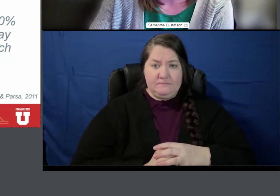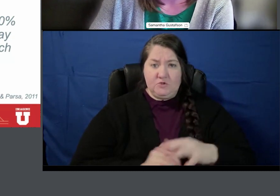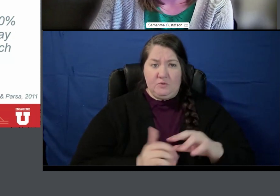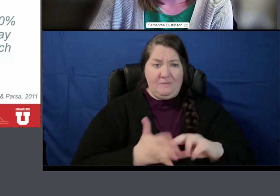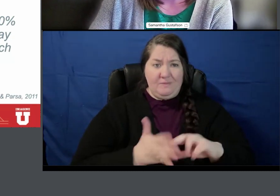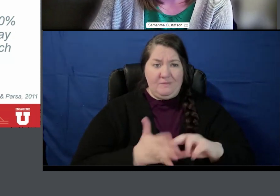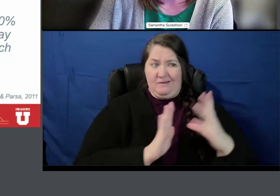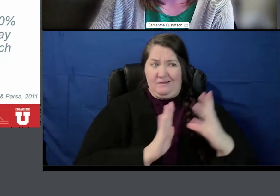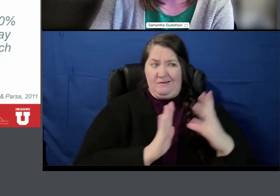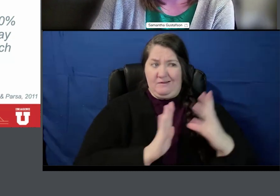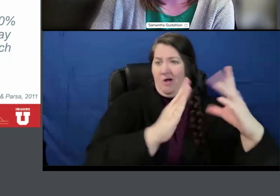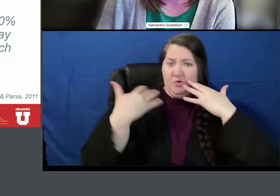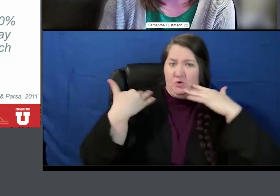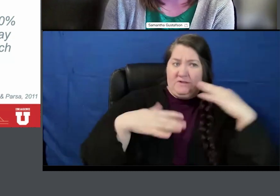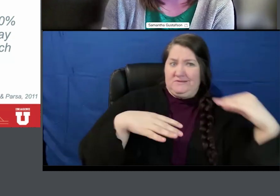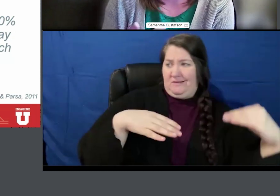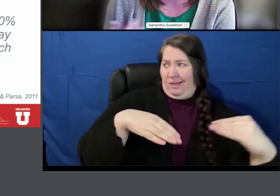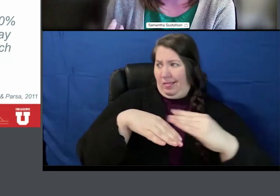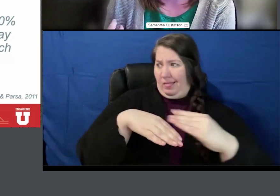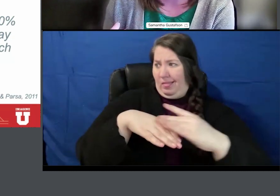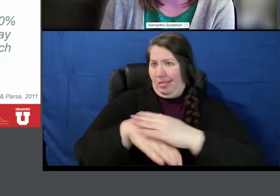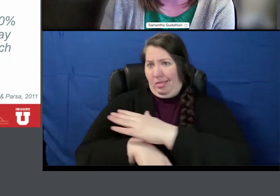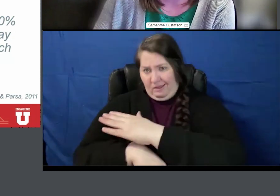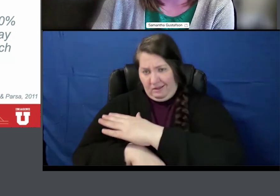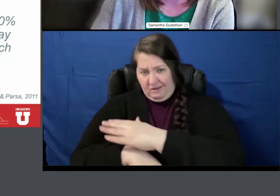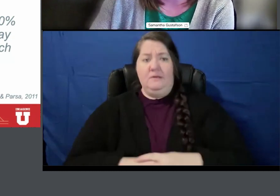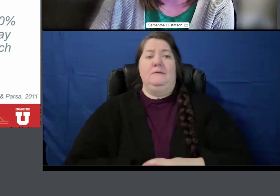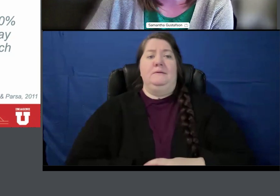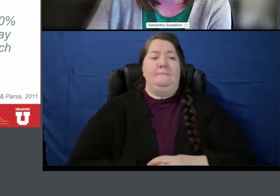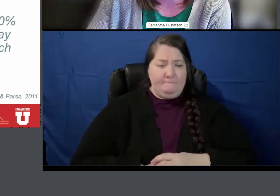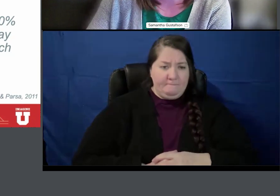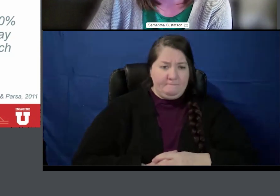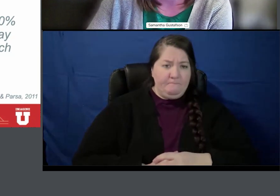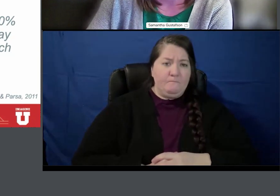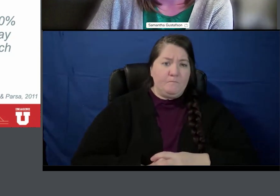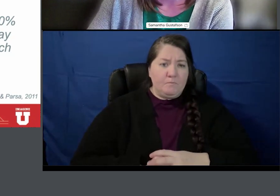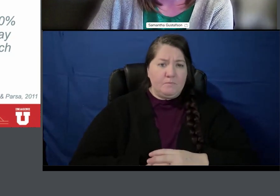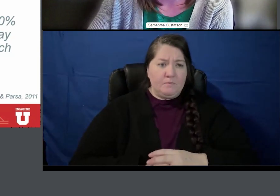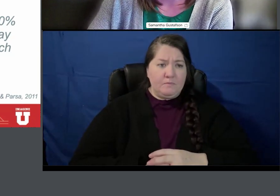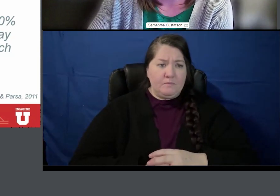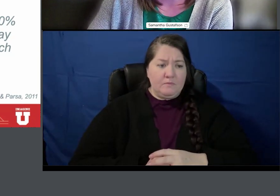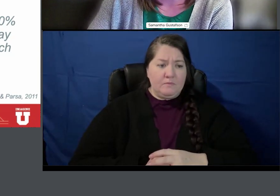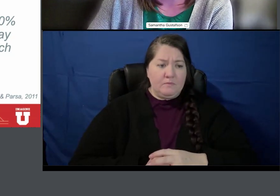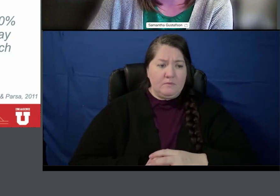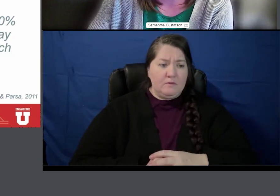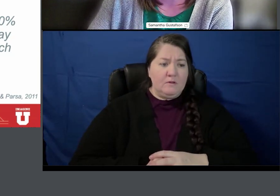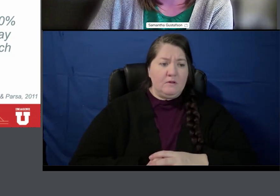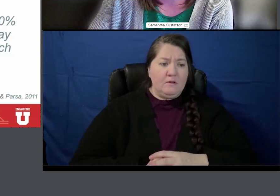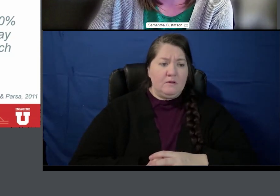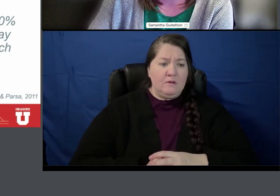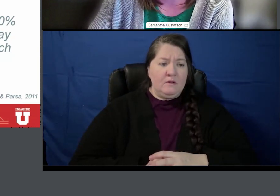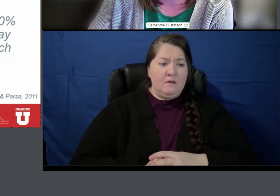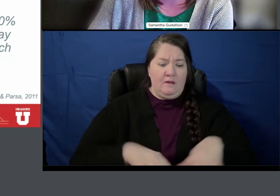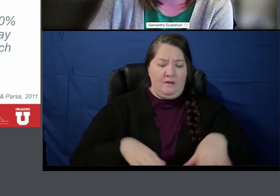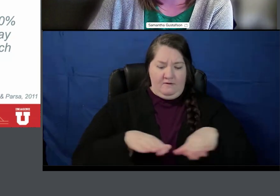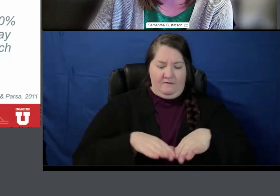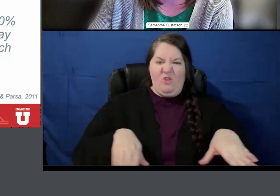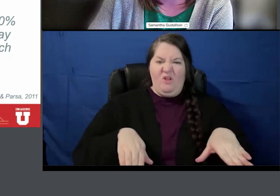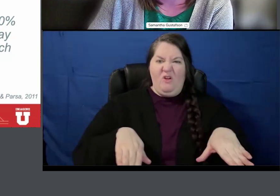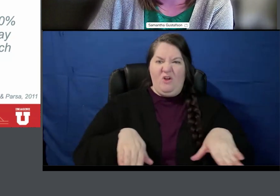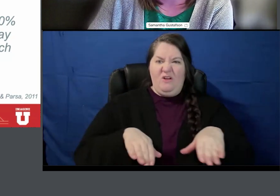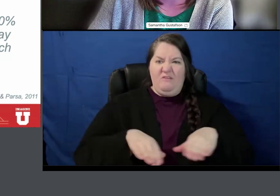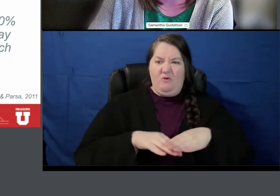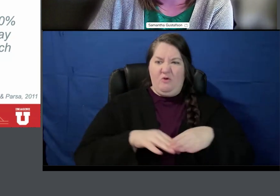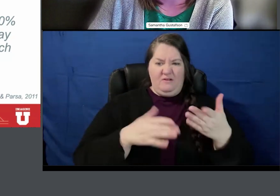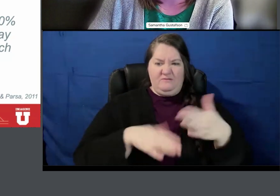this classroom that can obviously have hallway noise leak in. We've got a flat surface for the floors,